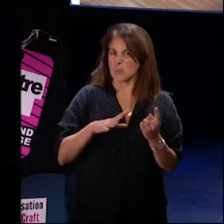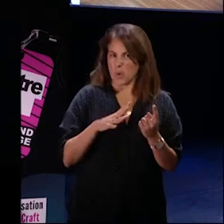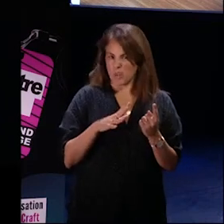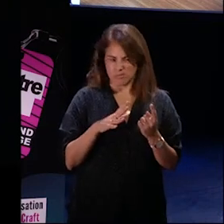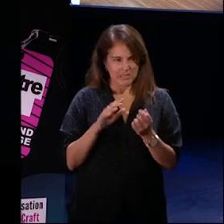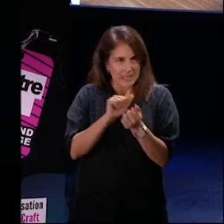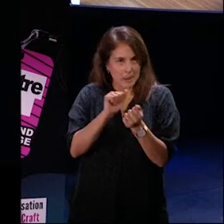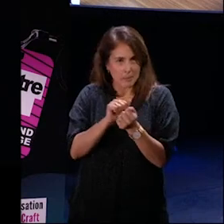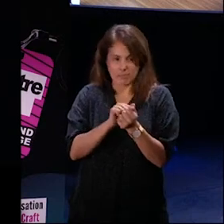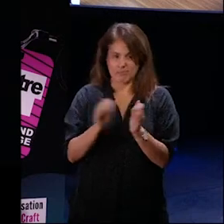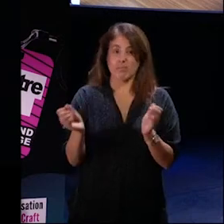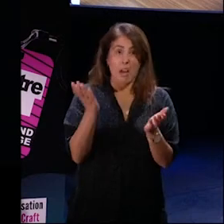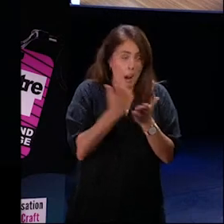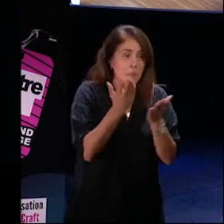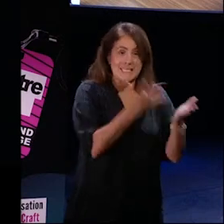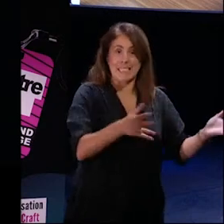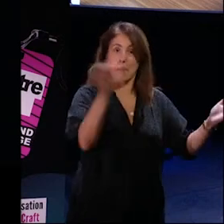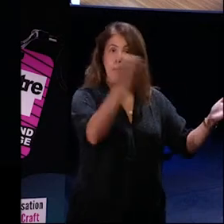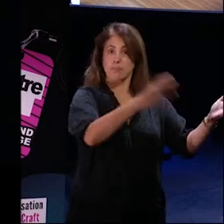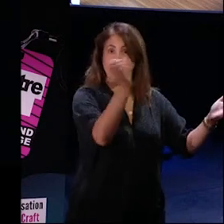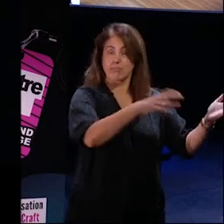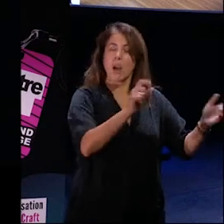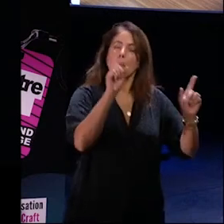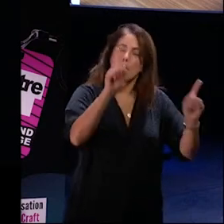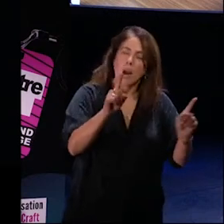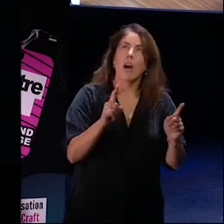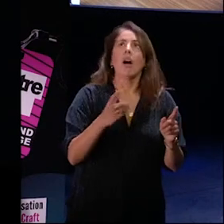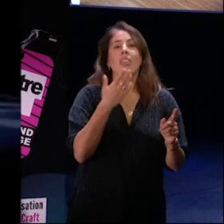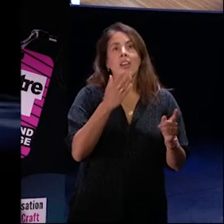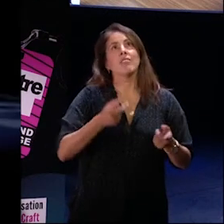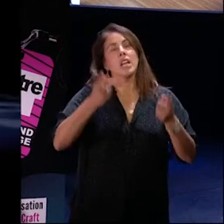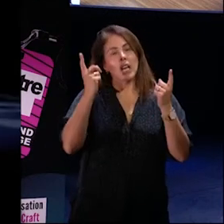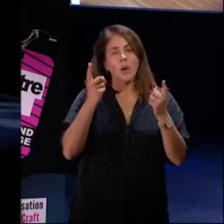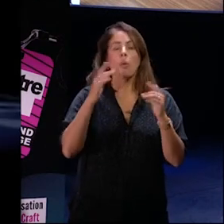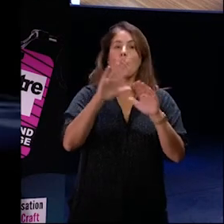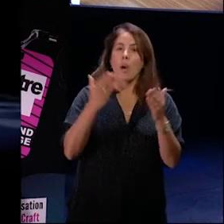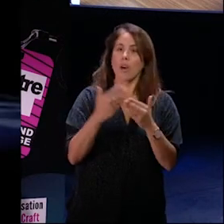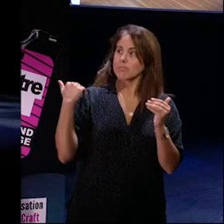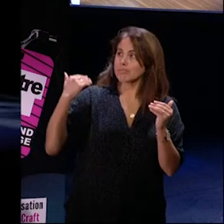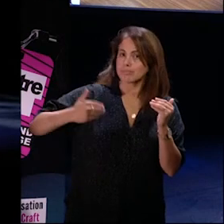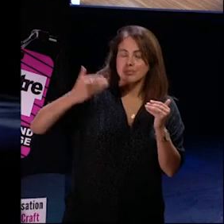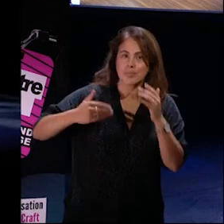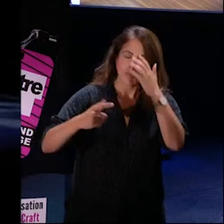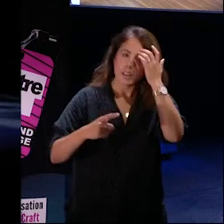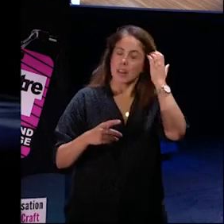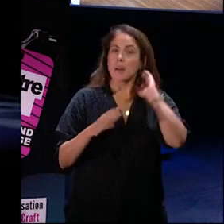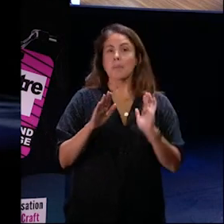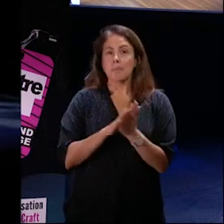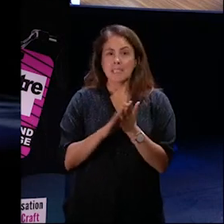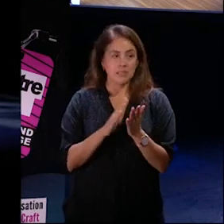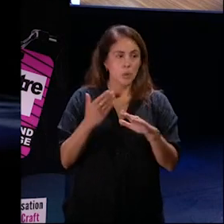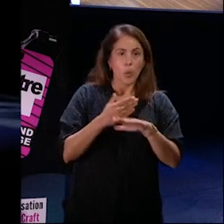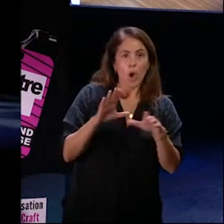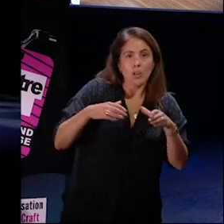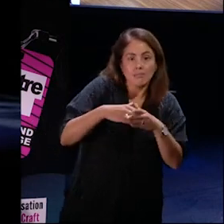our stores in a skip. But thankfully, the world has moved on, and instead the workshop team spent a day salvaging all the components that